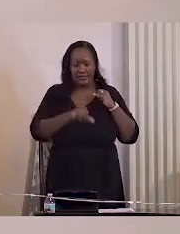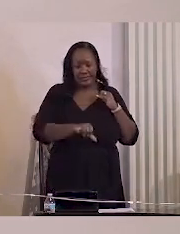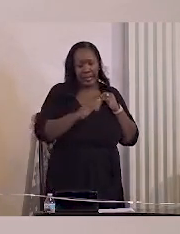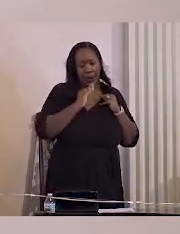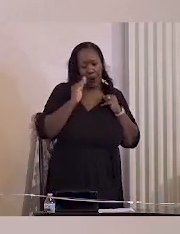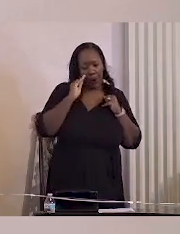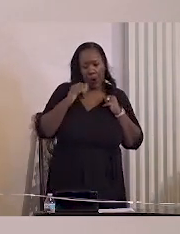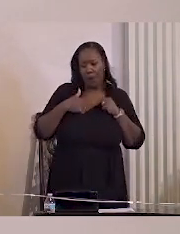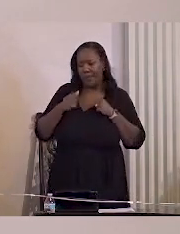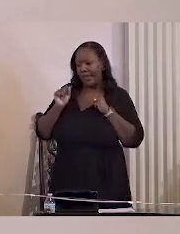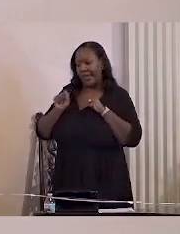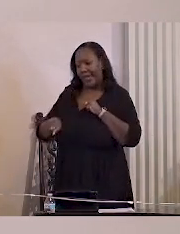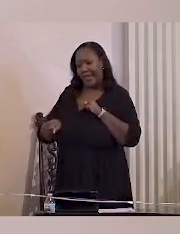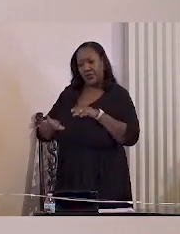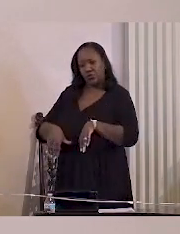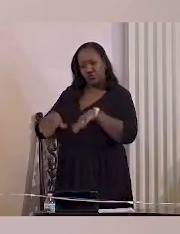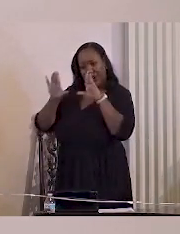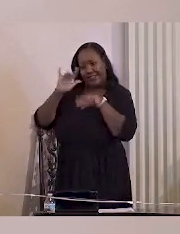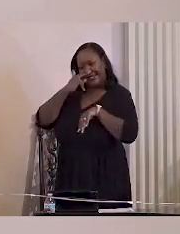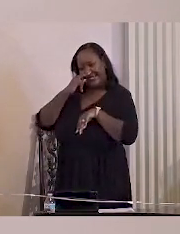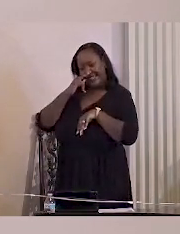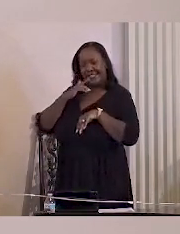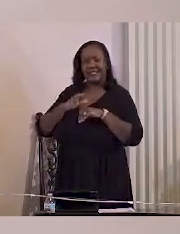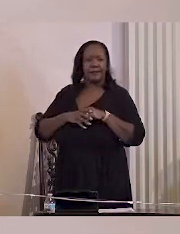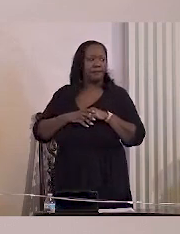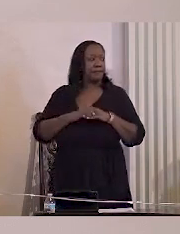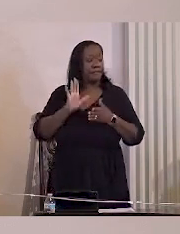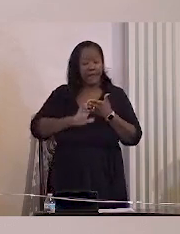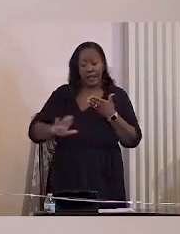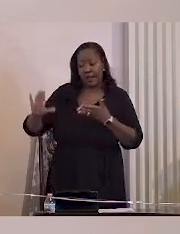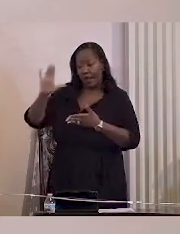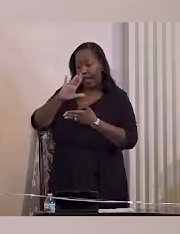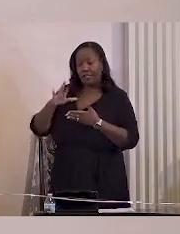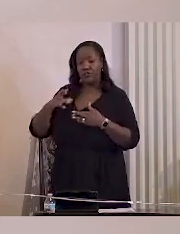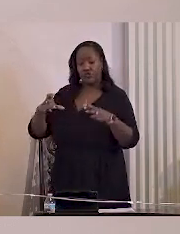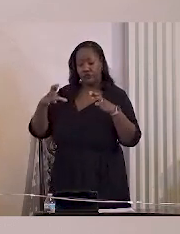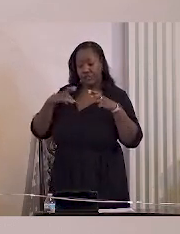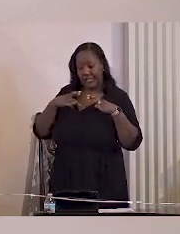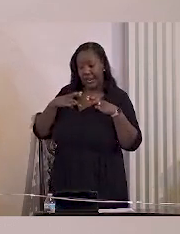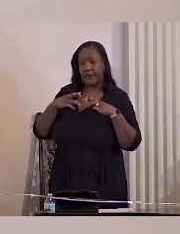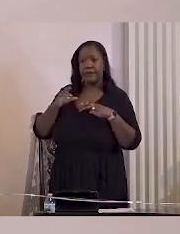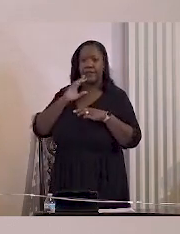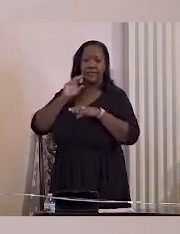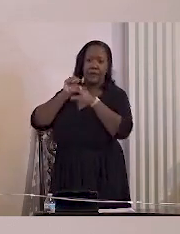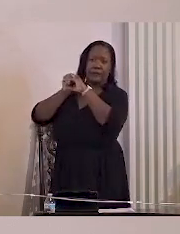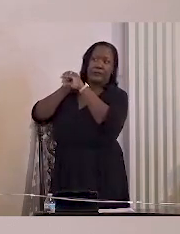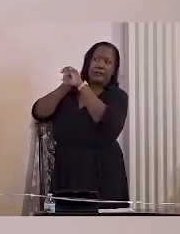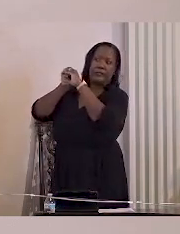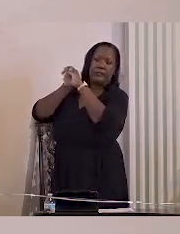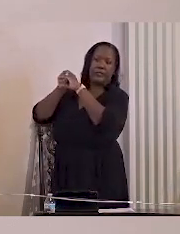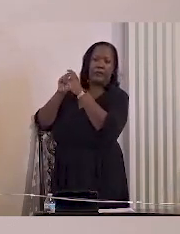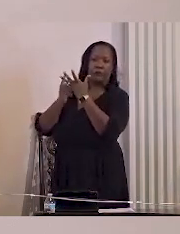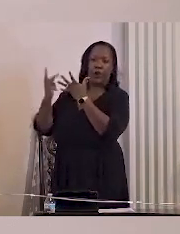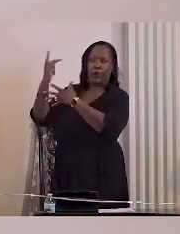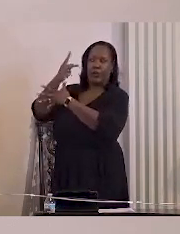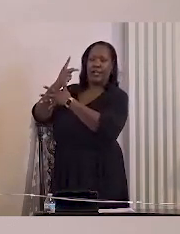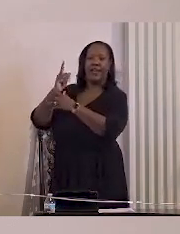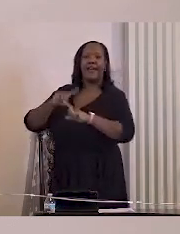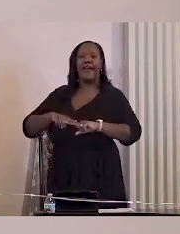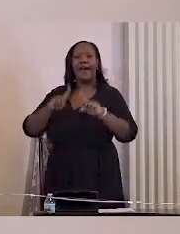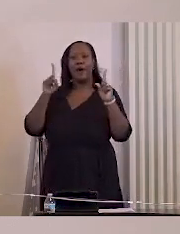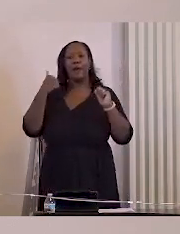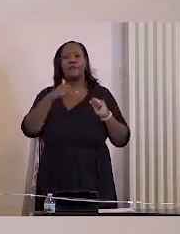I wanted to be an at-home mom. College and retirement funds were priorities. However,